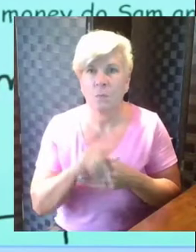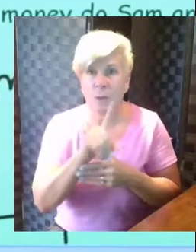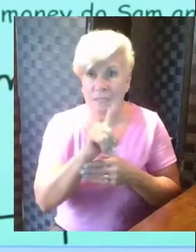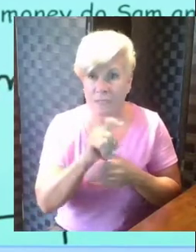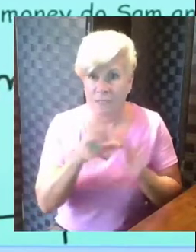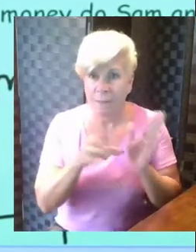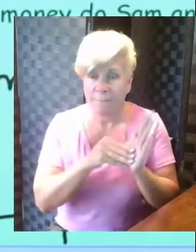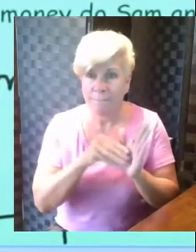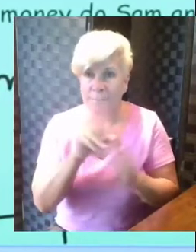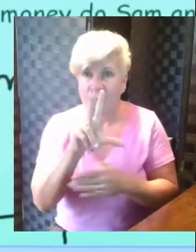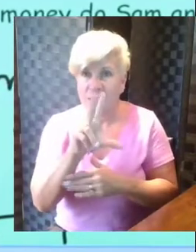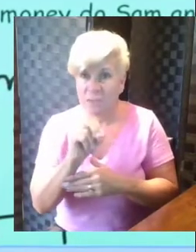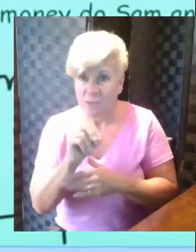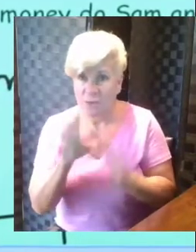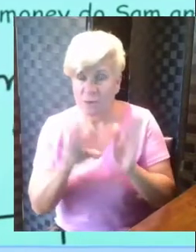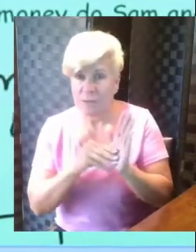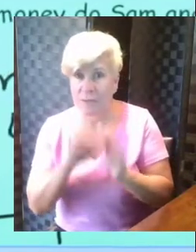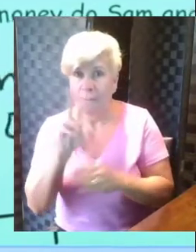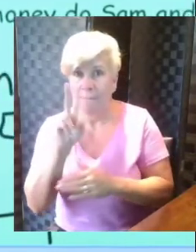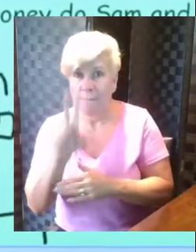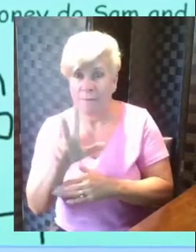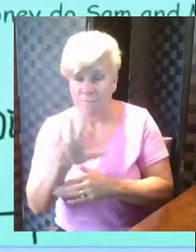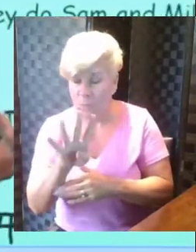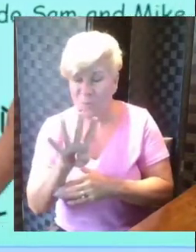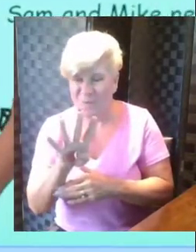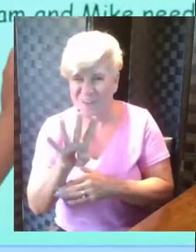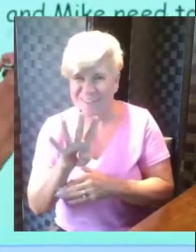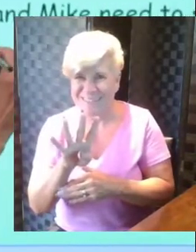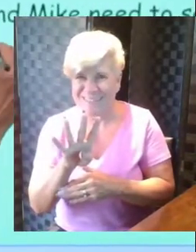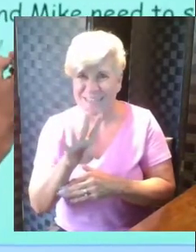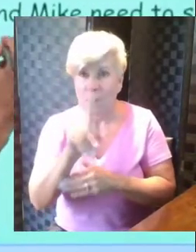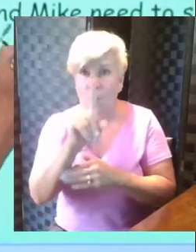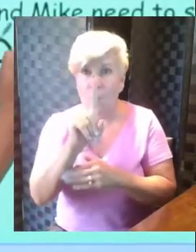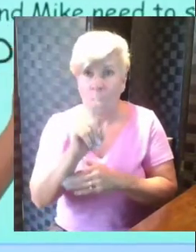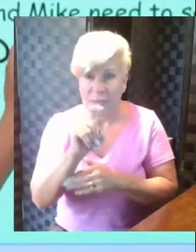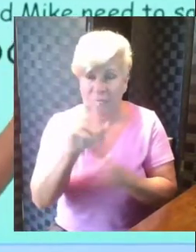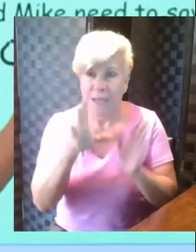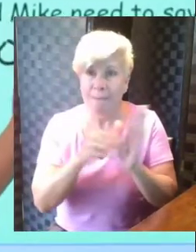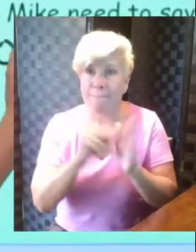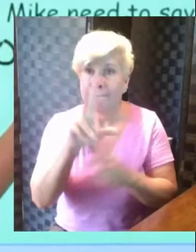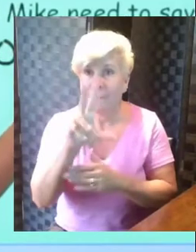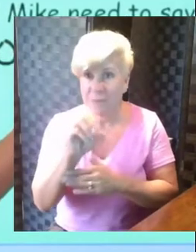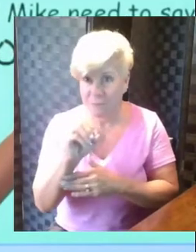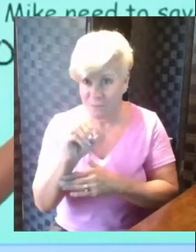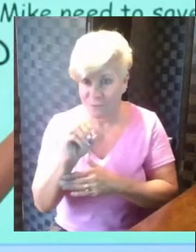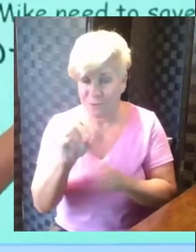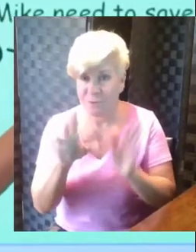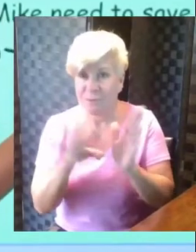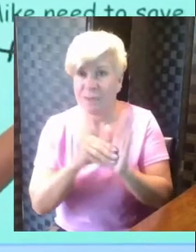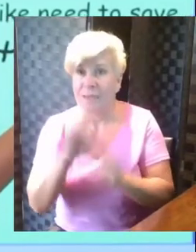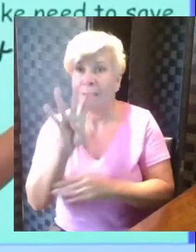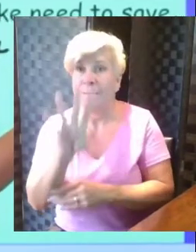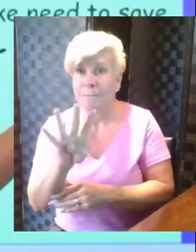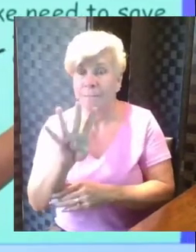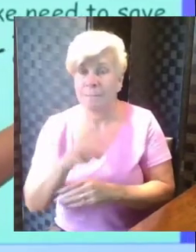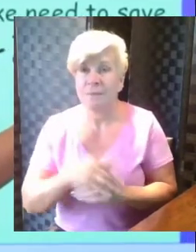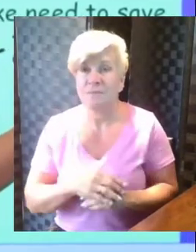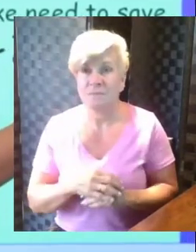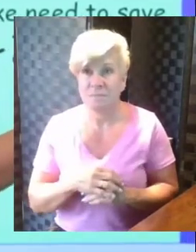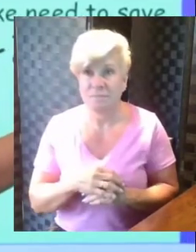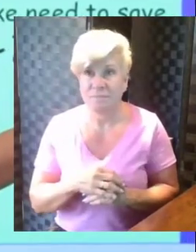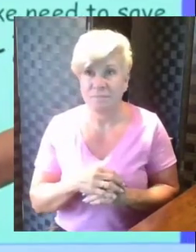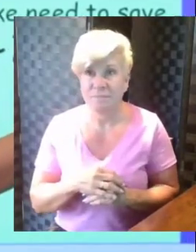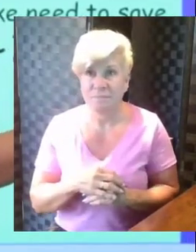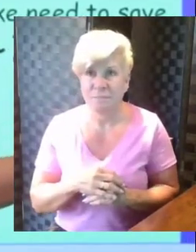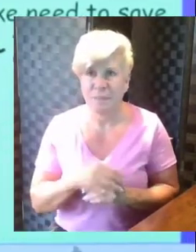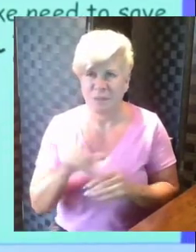do 100 plus 30 plus 4. So I'm going to write that over here. 100 plus 30 plus